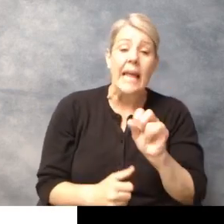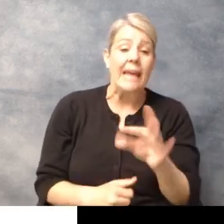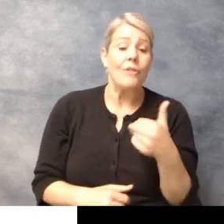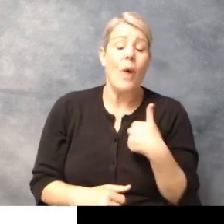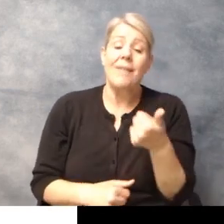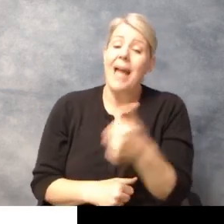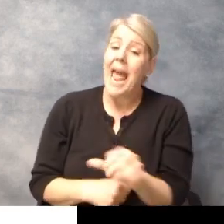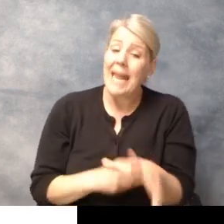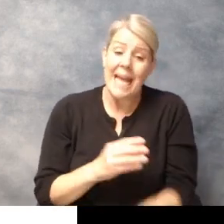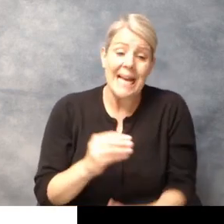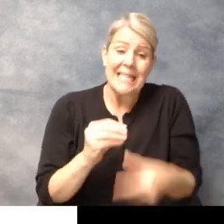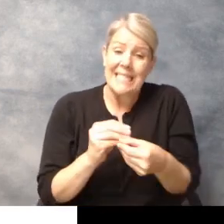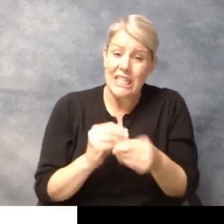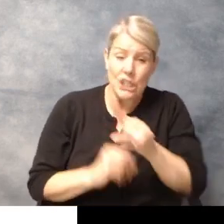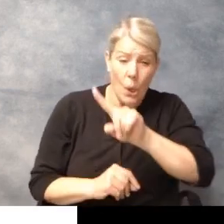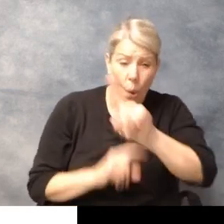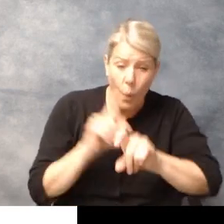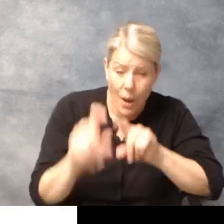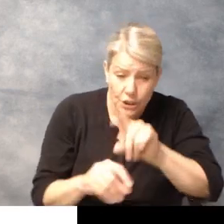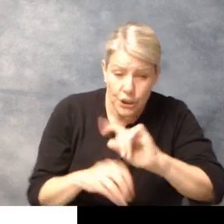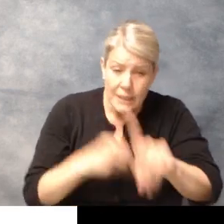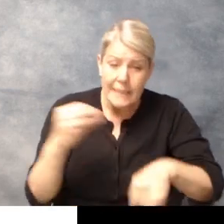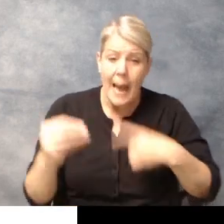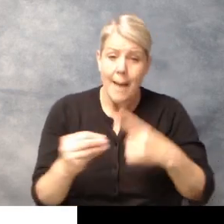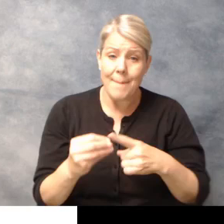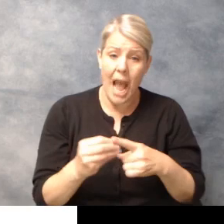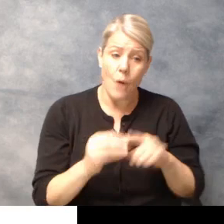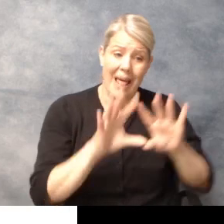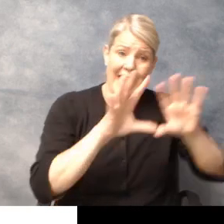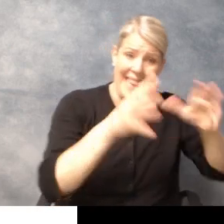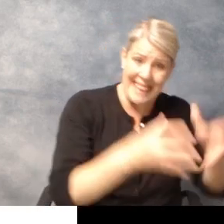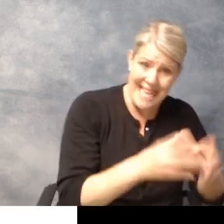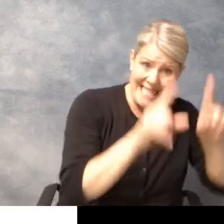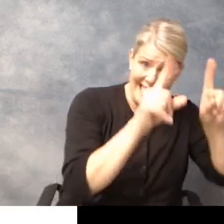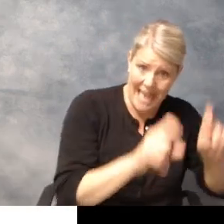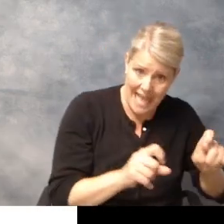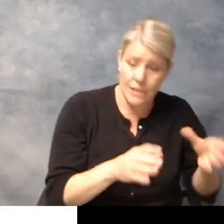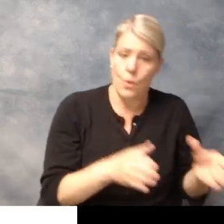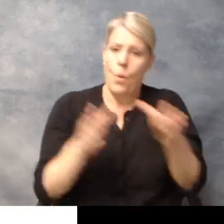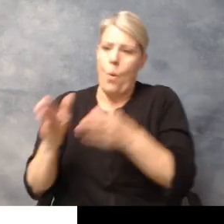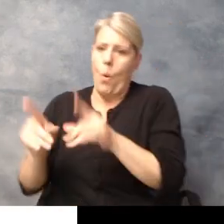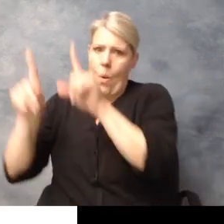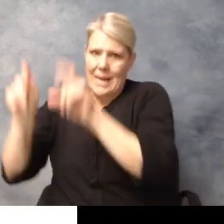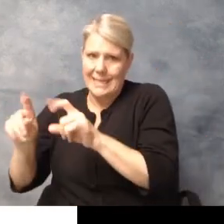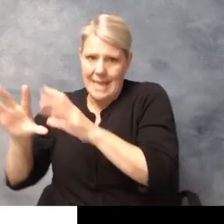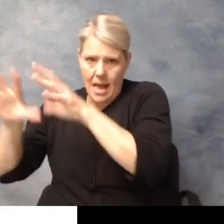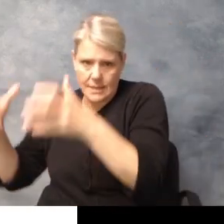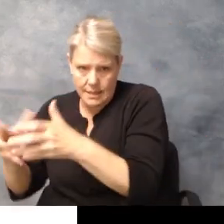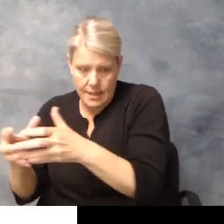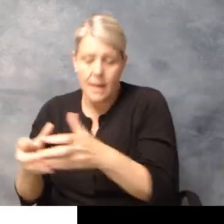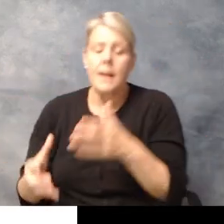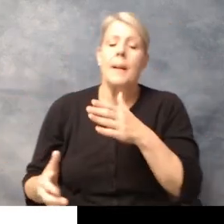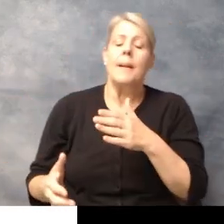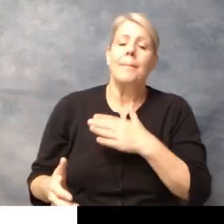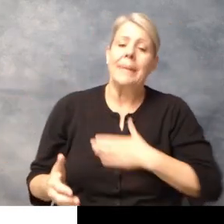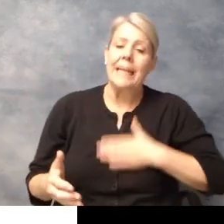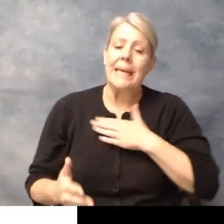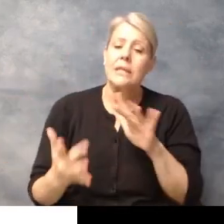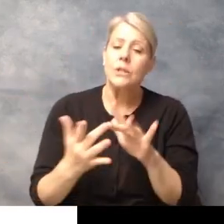Should you have any additional questions about the differences between the regular state assessment and the alternate assessment, please